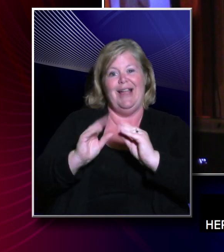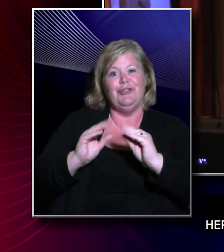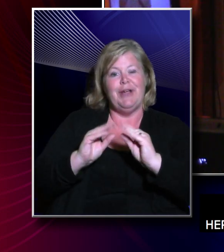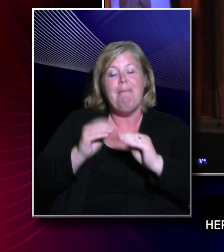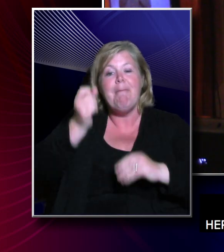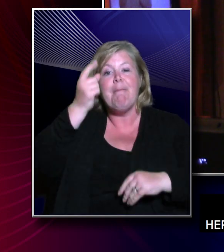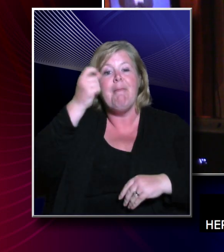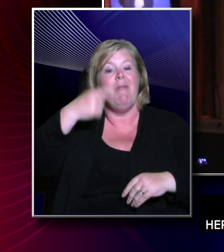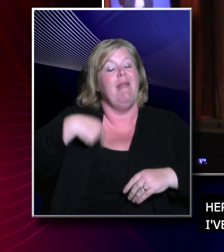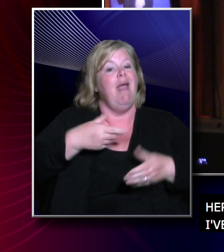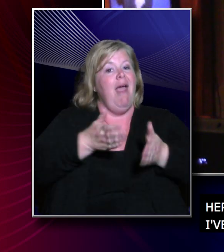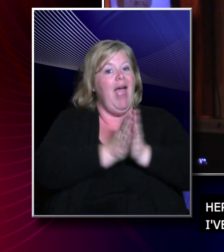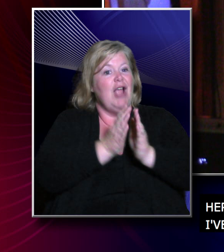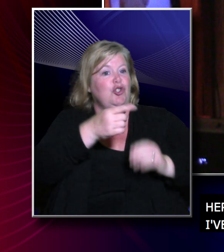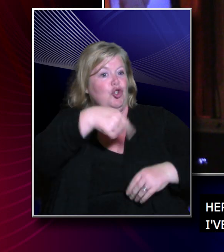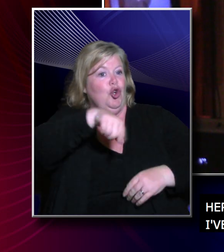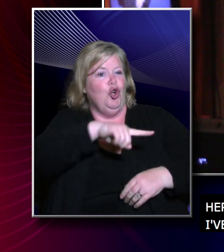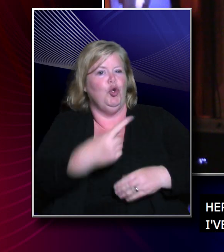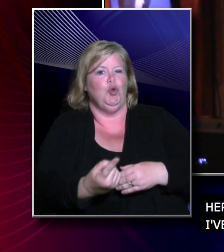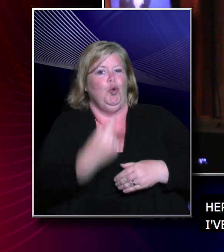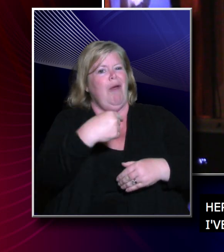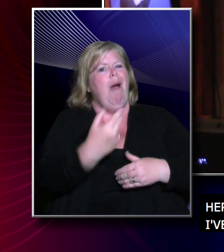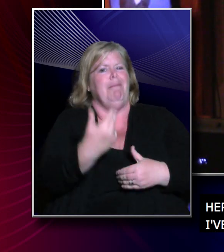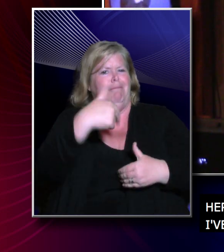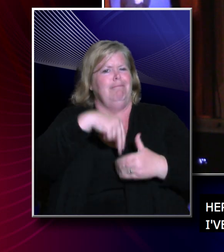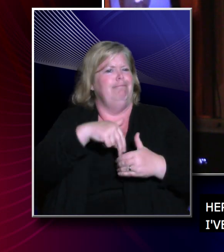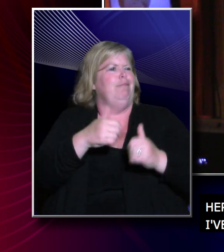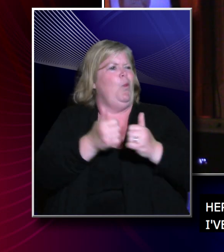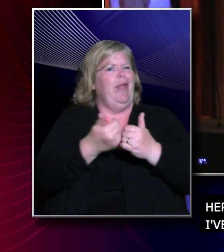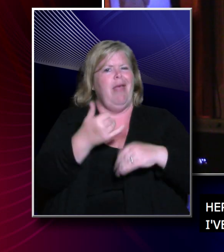I've asked her to come and participate with us.